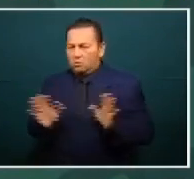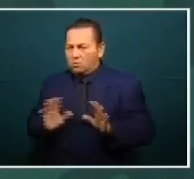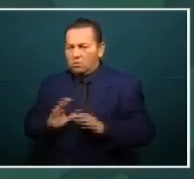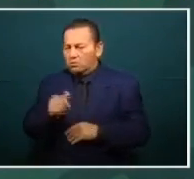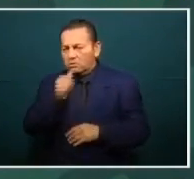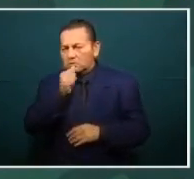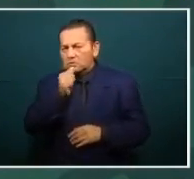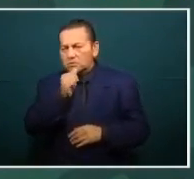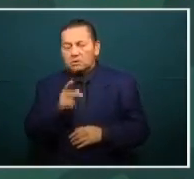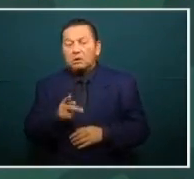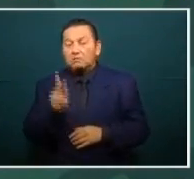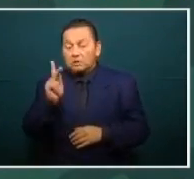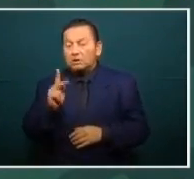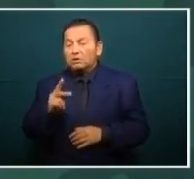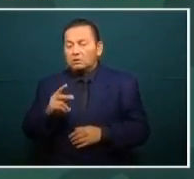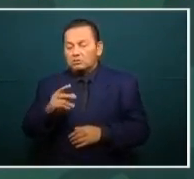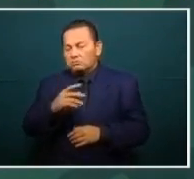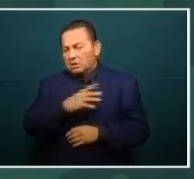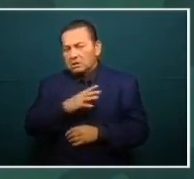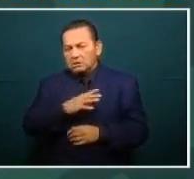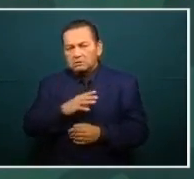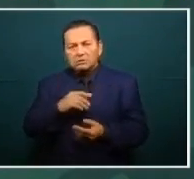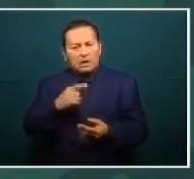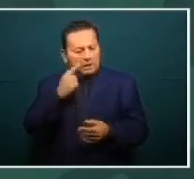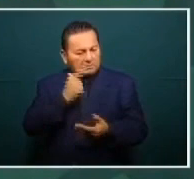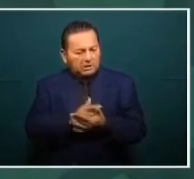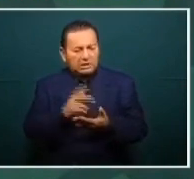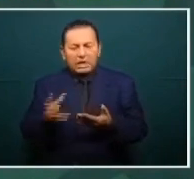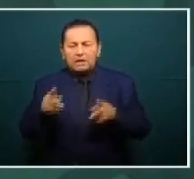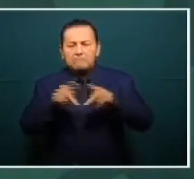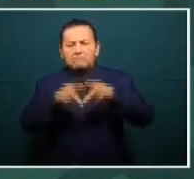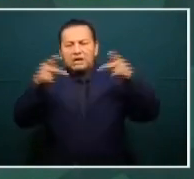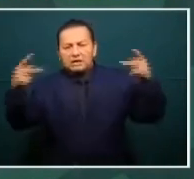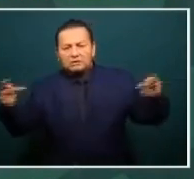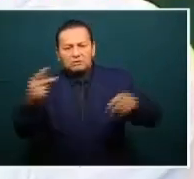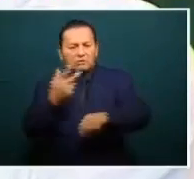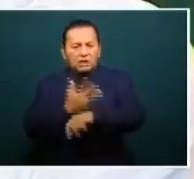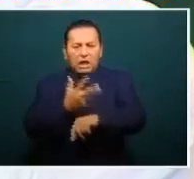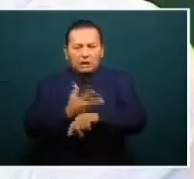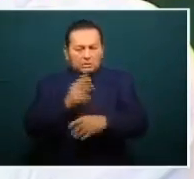to their political decisions they take.